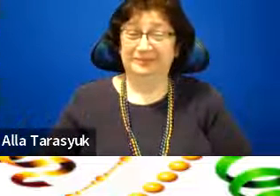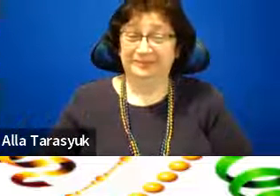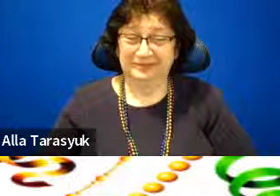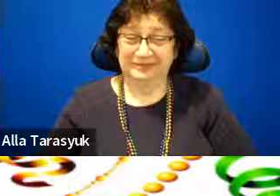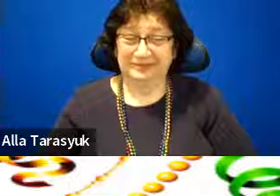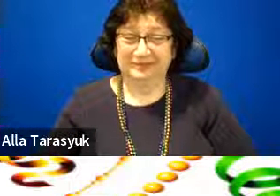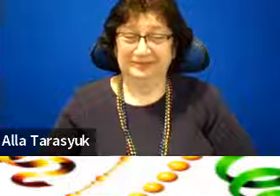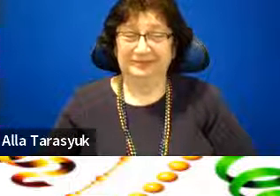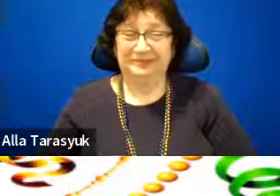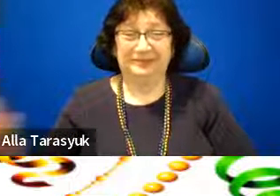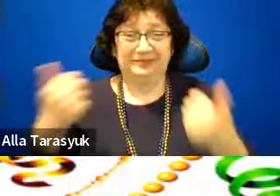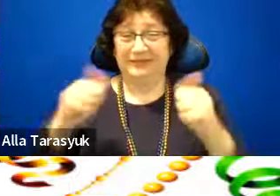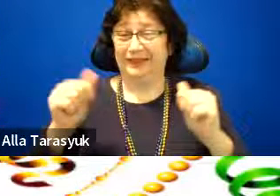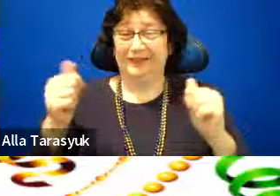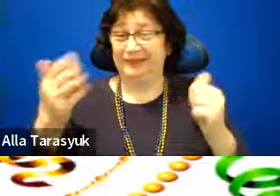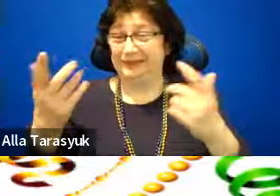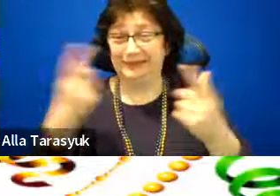Happy Mardi Gras.